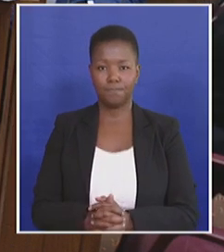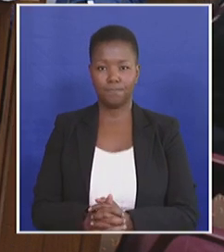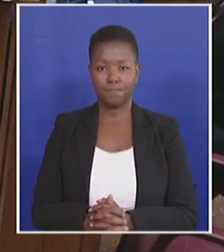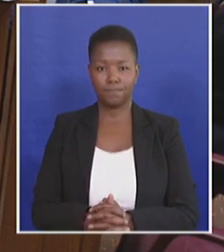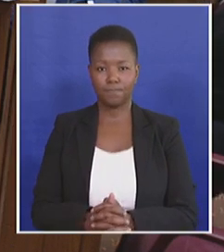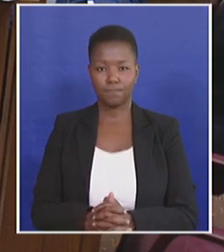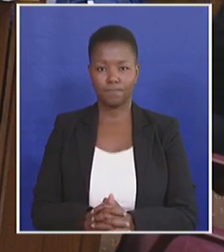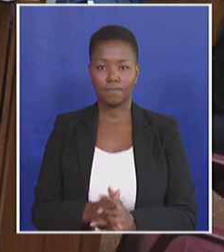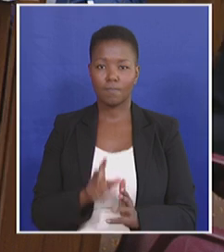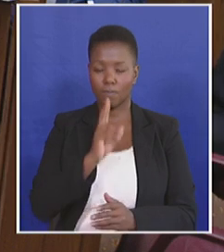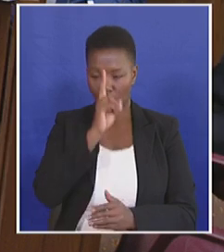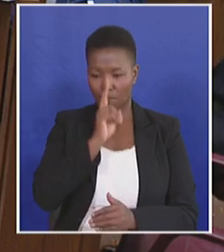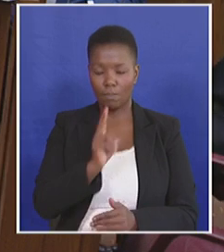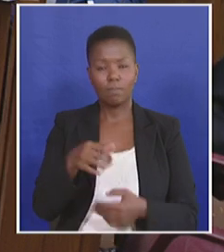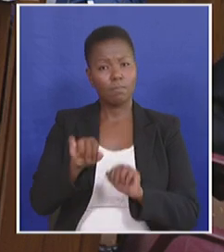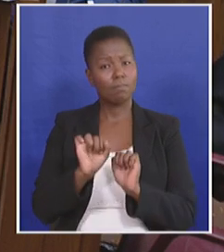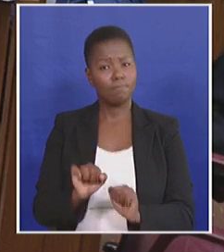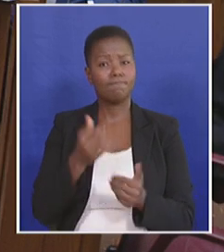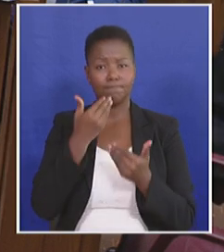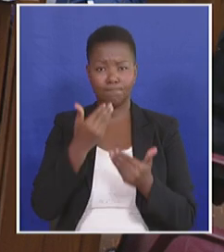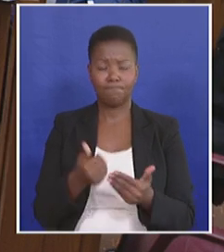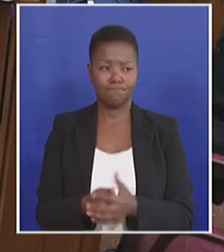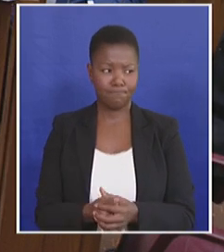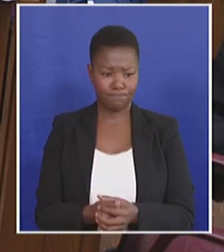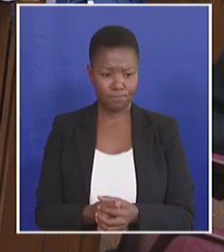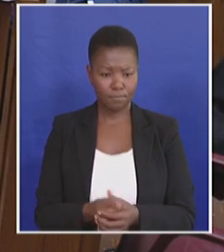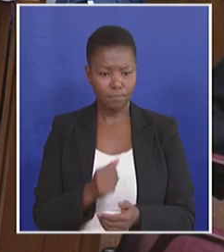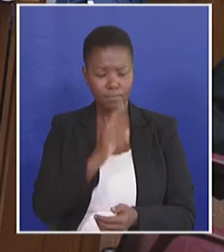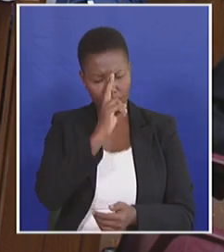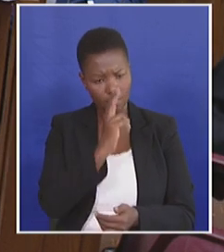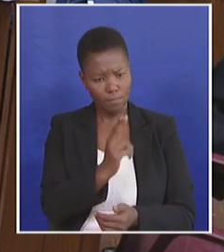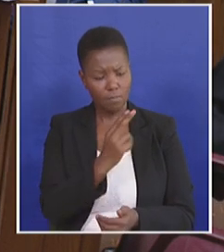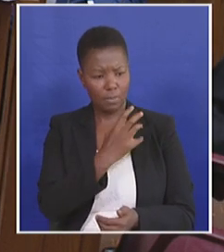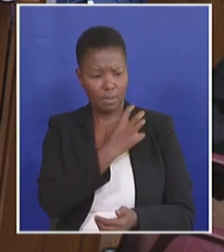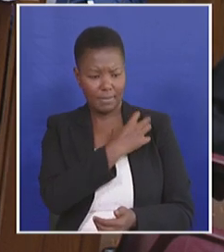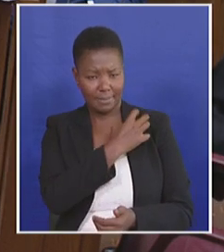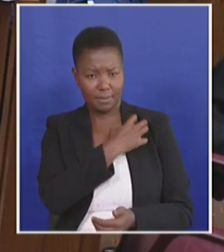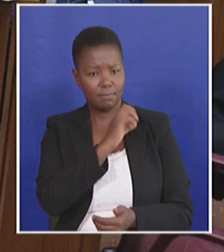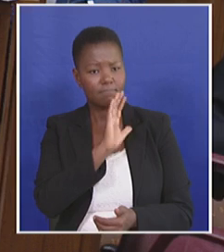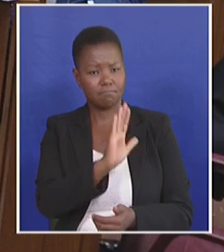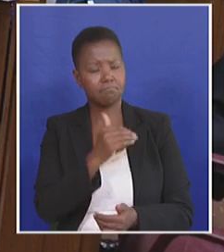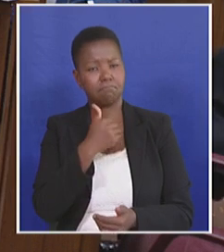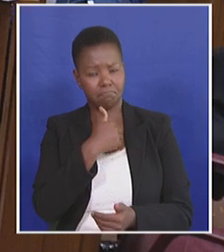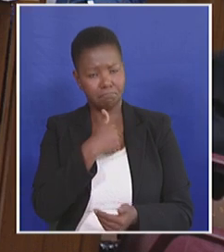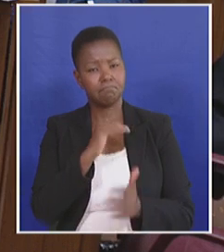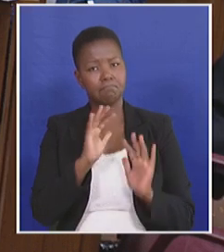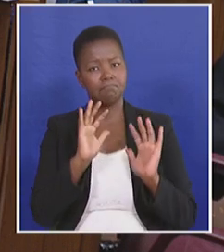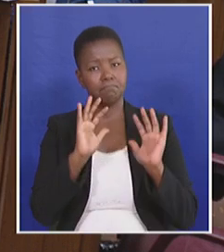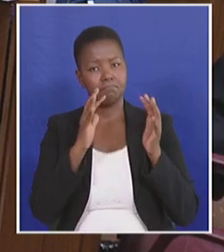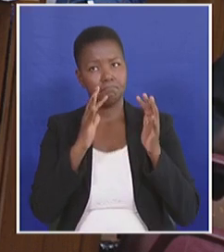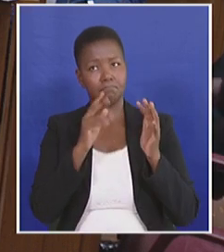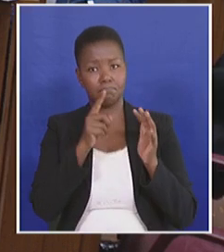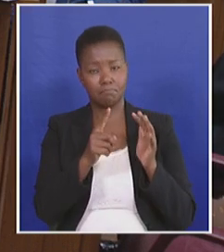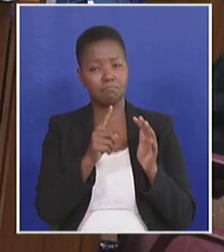Thank you, Honourable Chairperson. Honourable Minister, it can be applauded that there are efforts to rid the